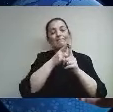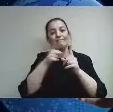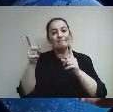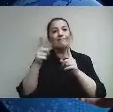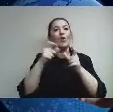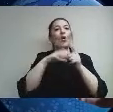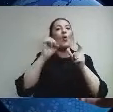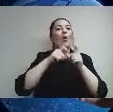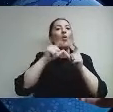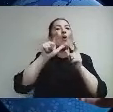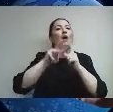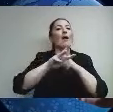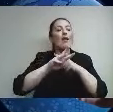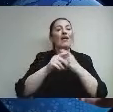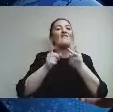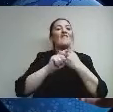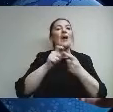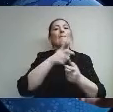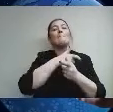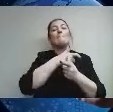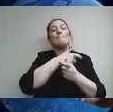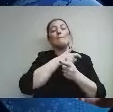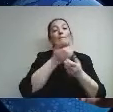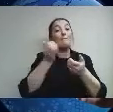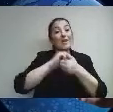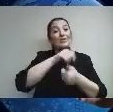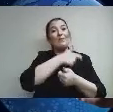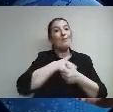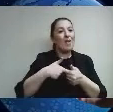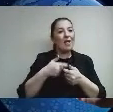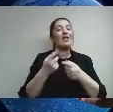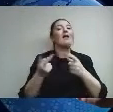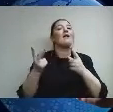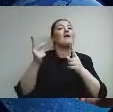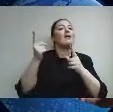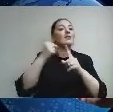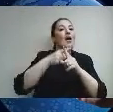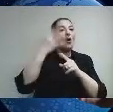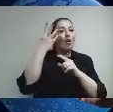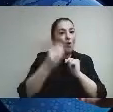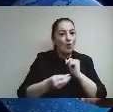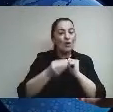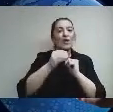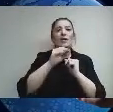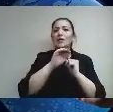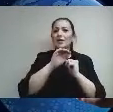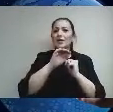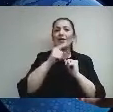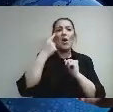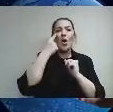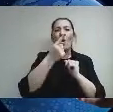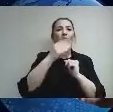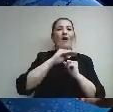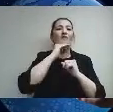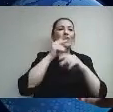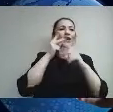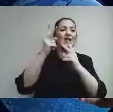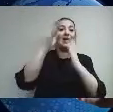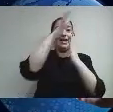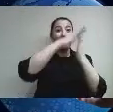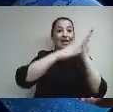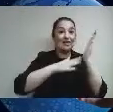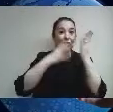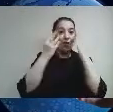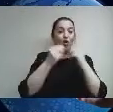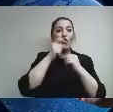we have been involved in Fortune 46, and we won 9 different awards.